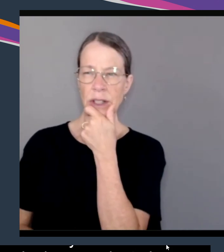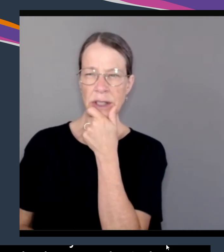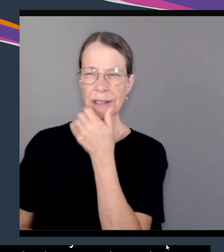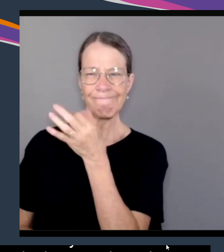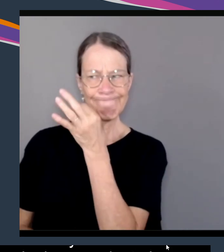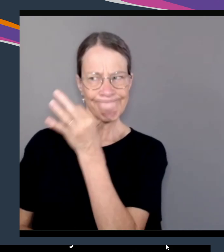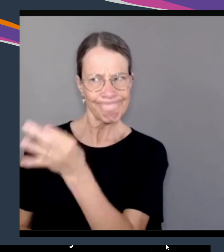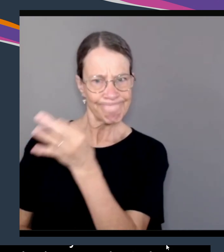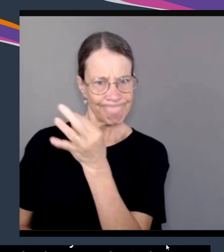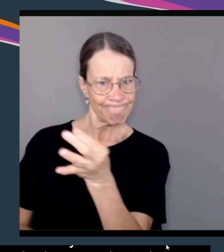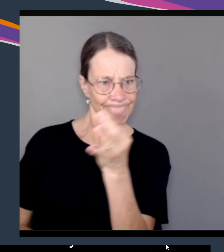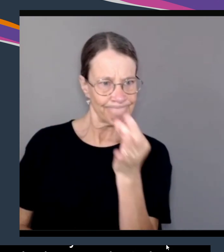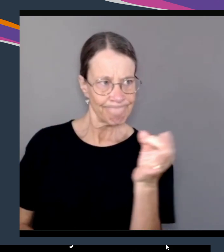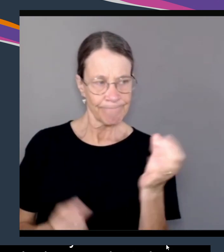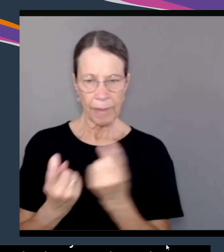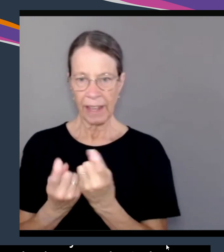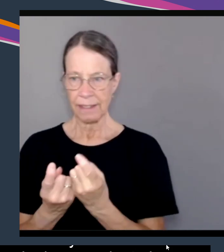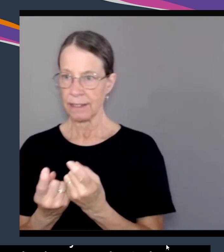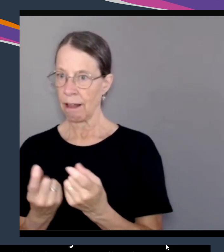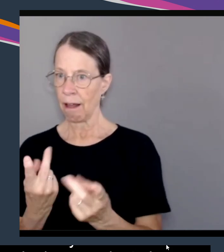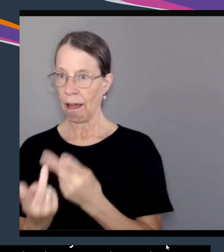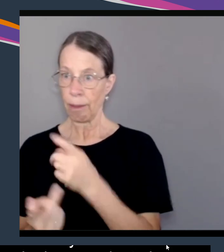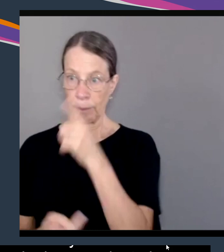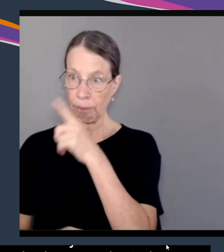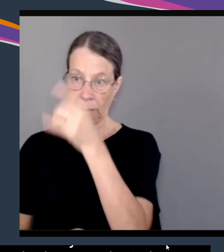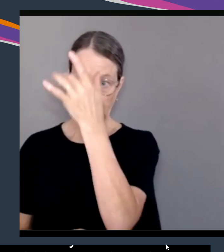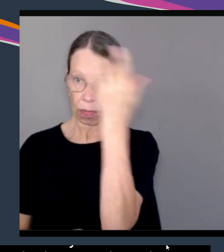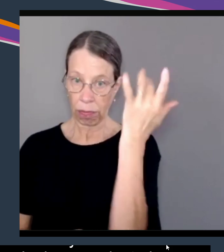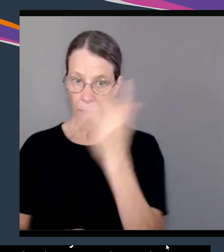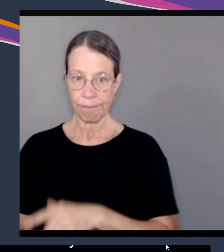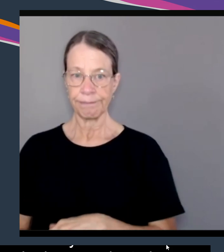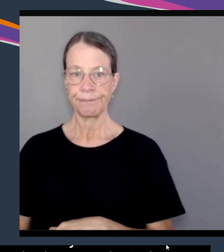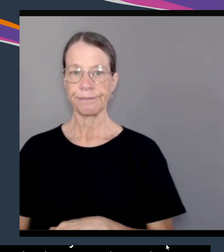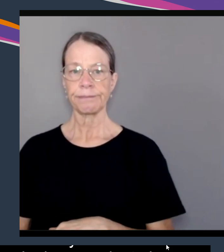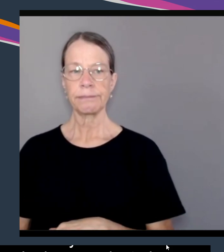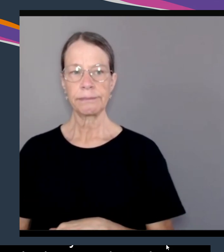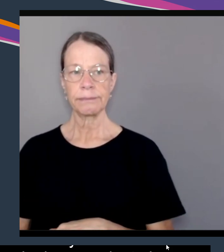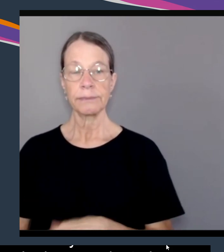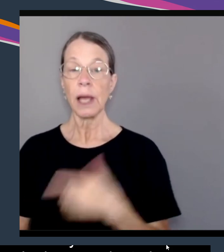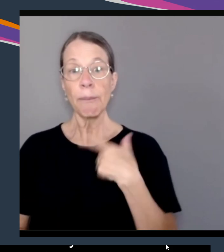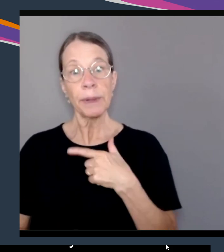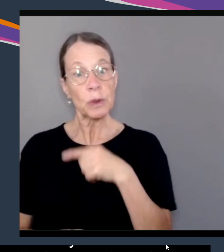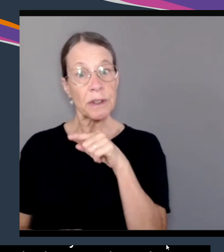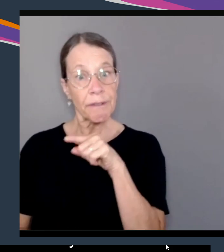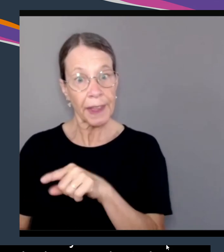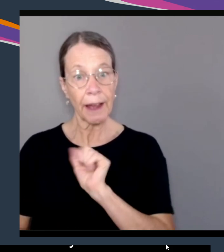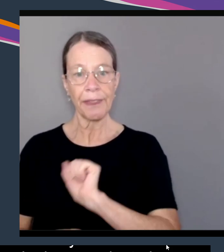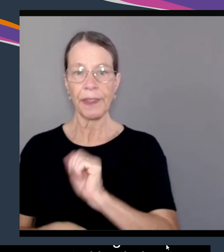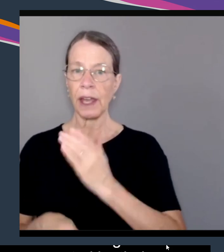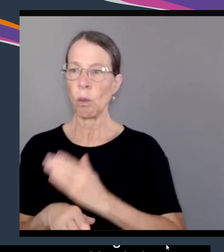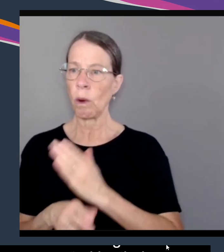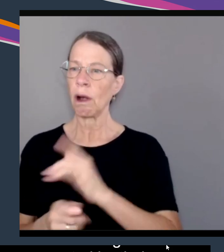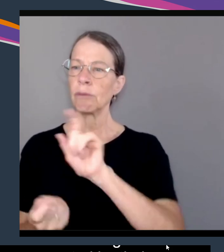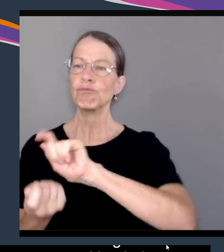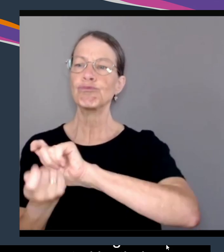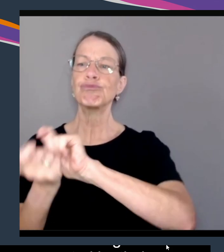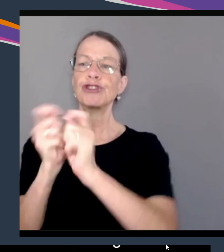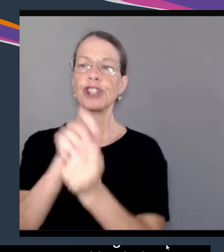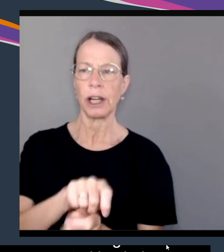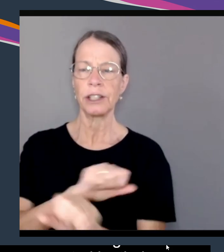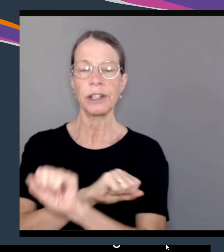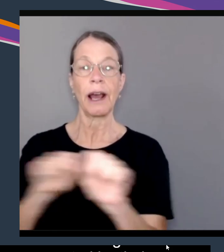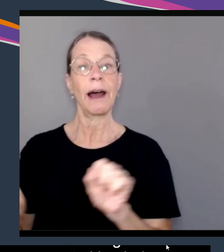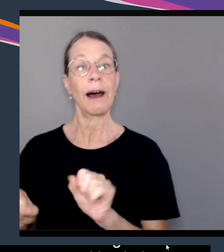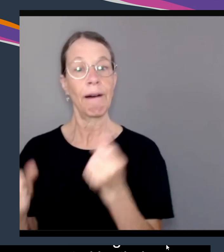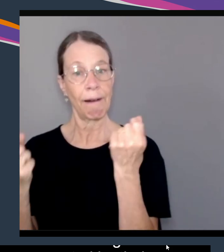overlooked. And in doing so, their work has reshaped our understanding of what